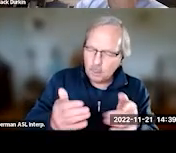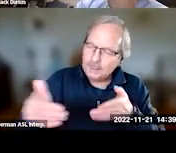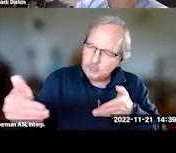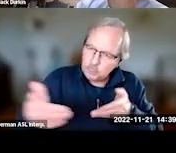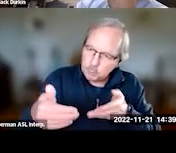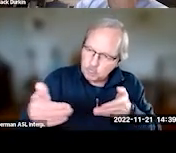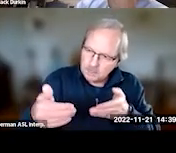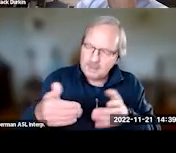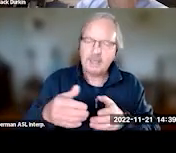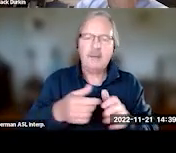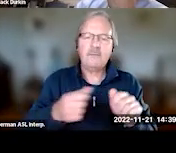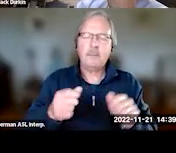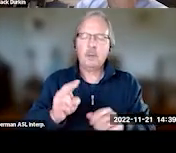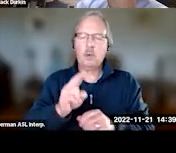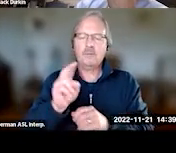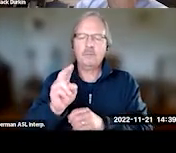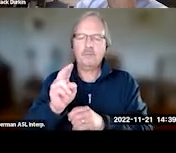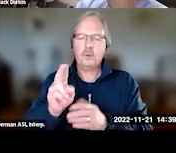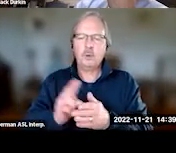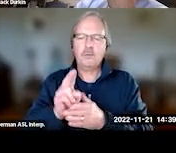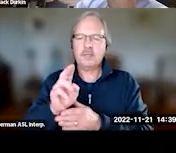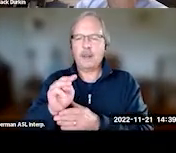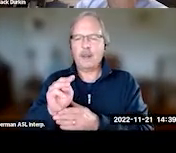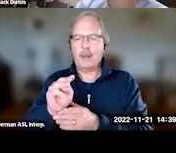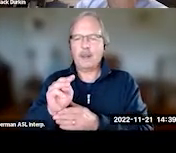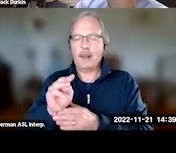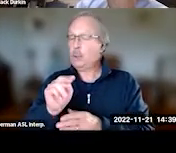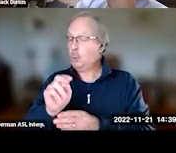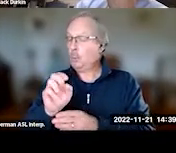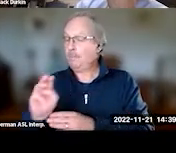the University of Minnesota, sorry, University of New Mexico.